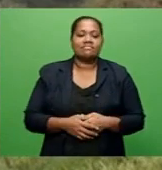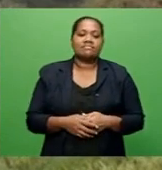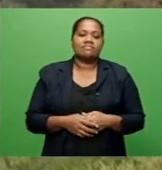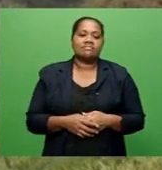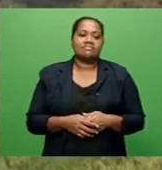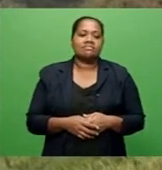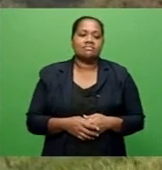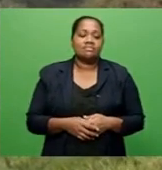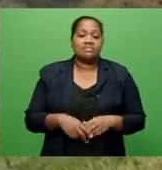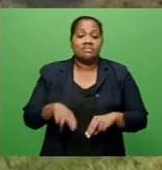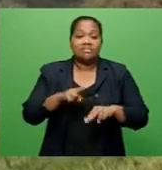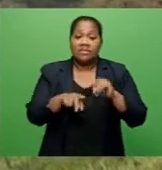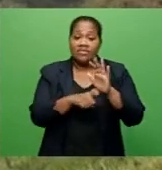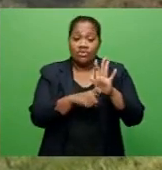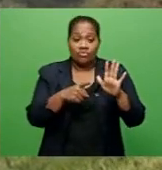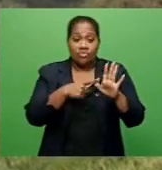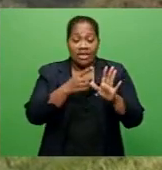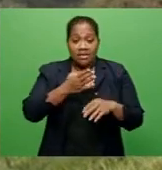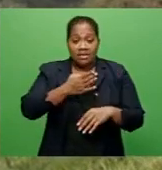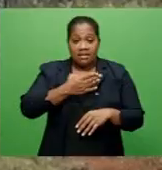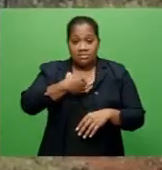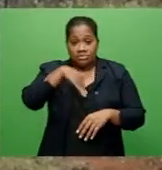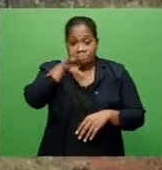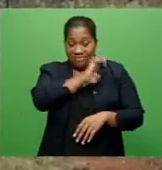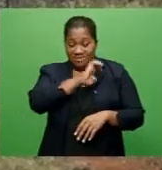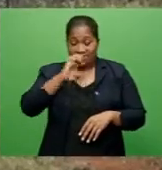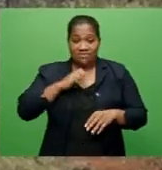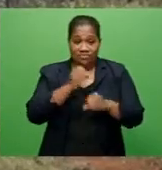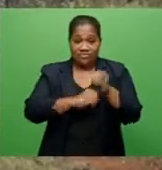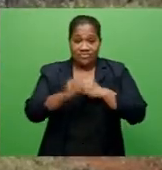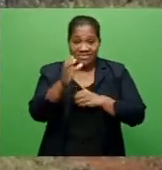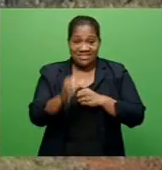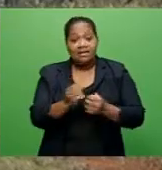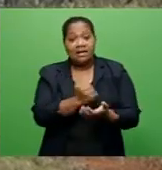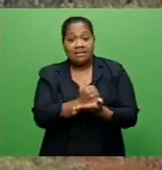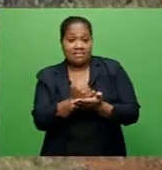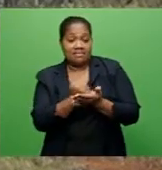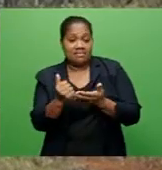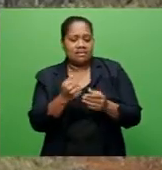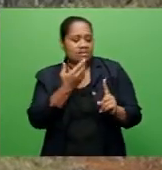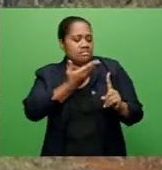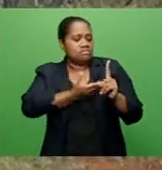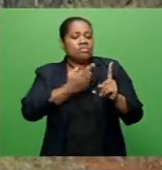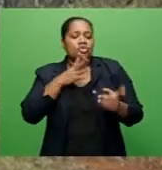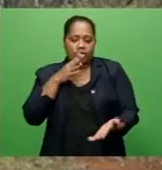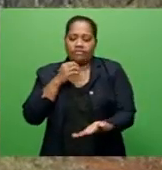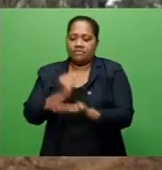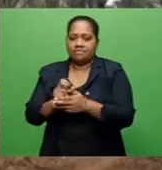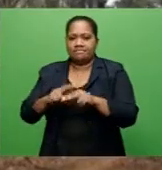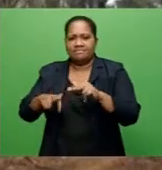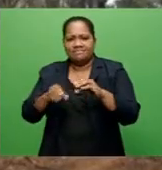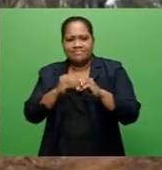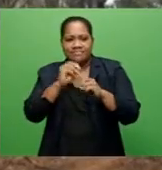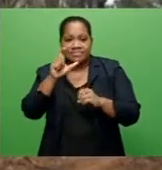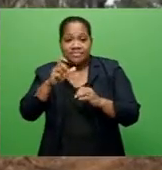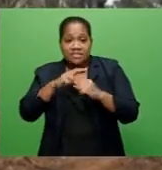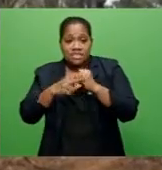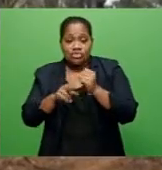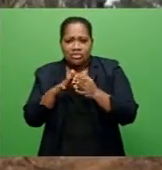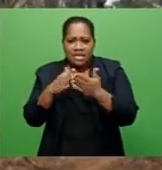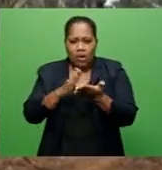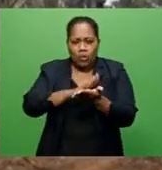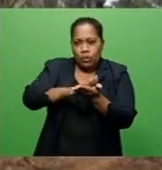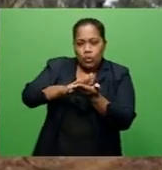Fiji Roads Authority Acting Chief Executive Officer Kamal Prasad confirming to FBC News they have cleared the site and